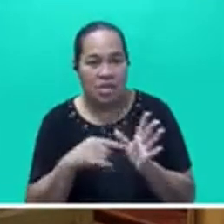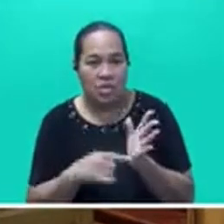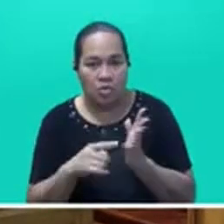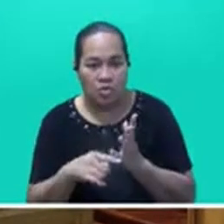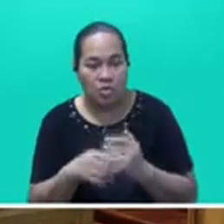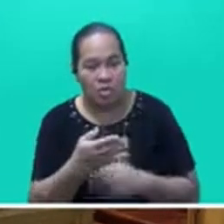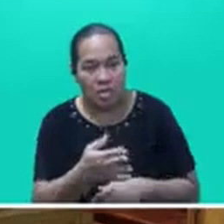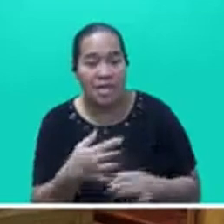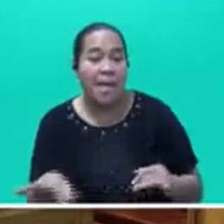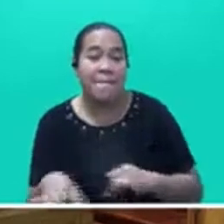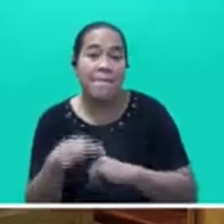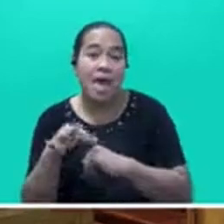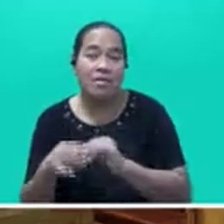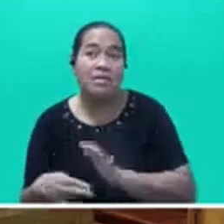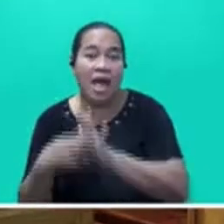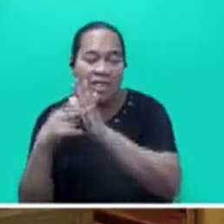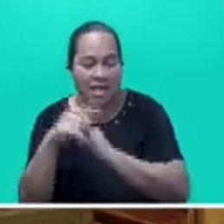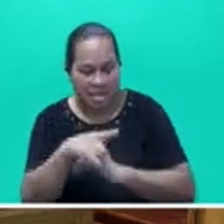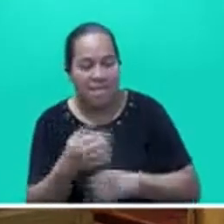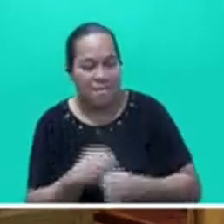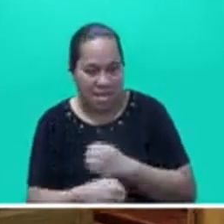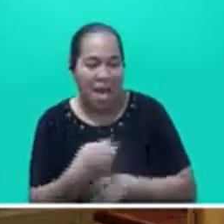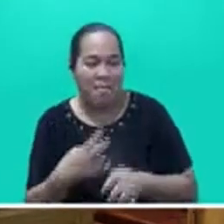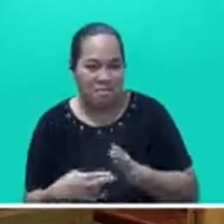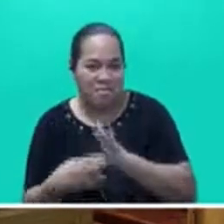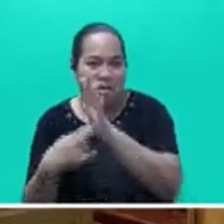being married to the North, he's part of the North.